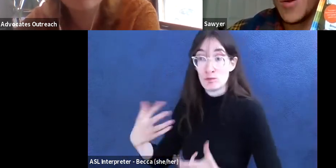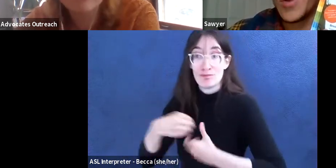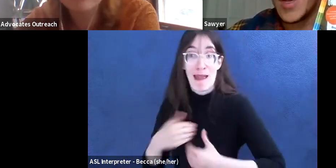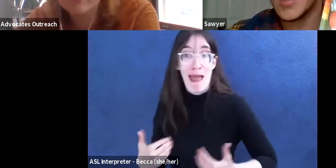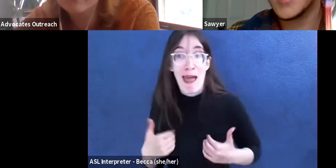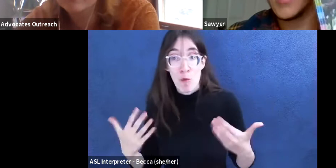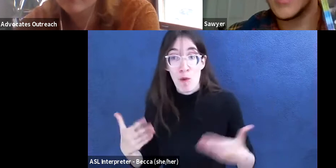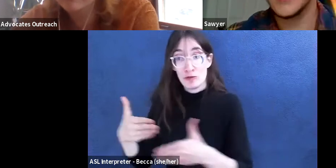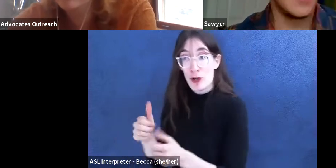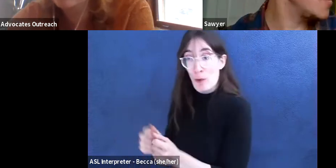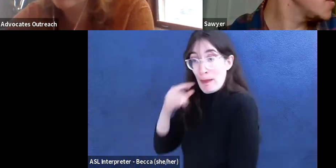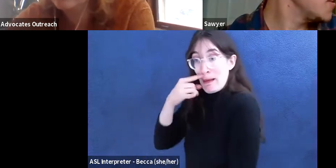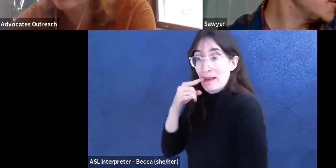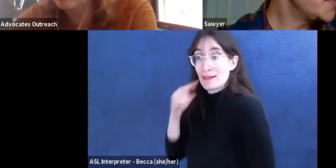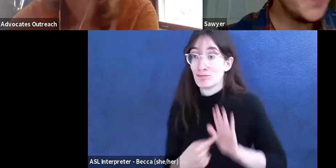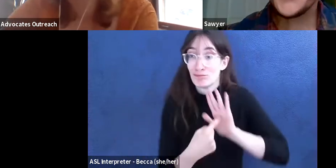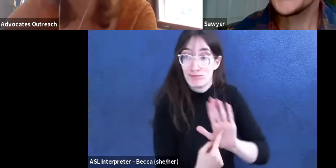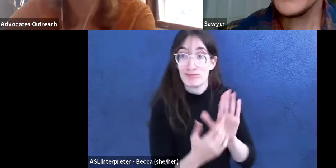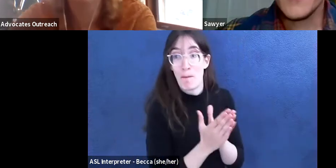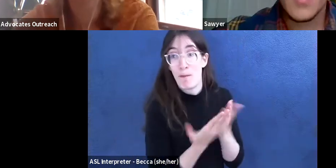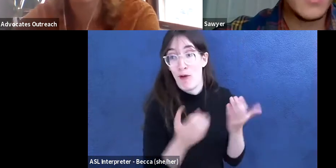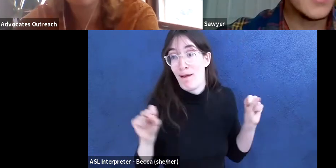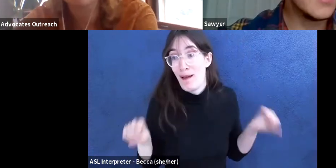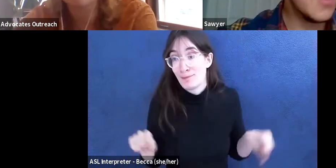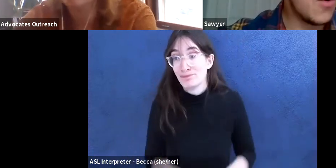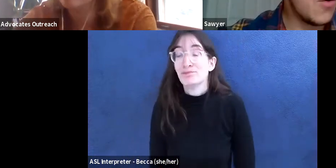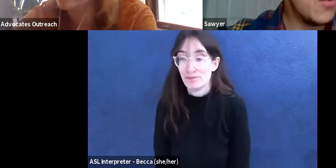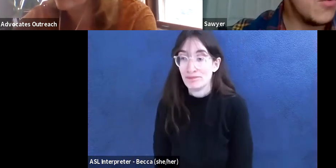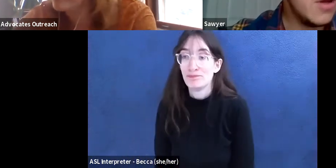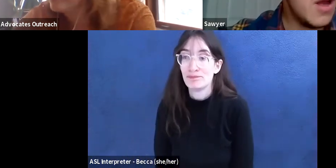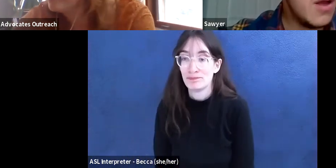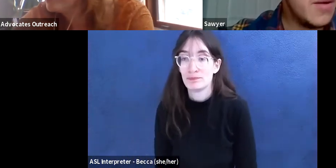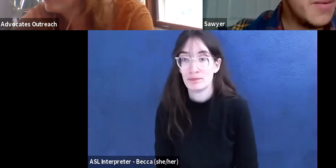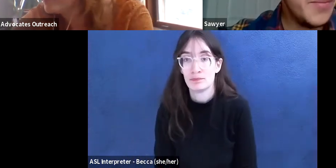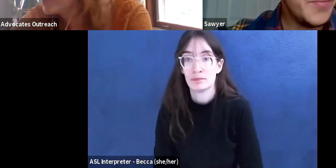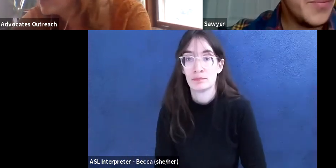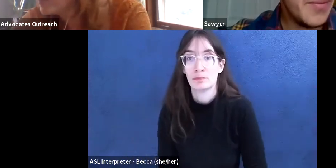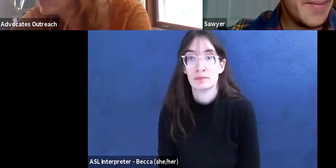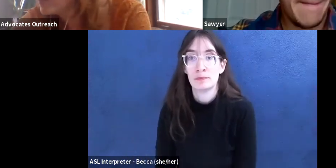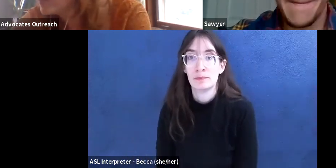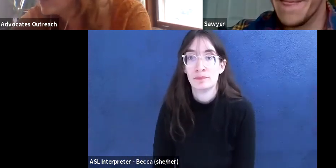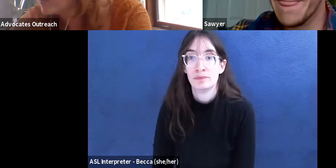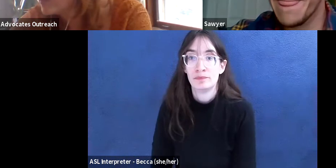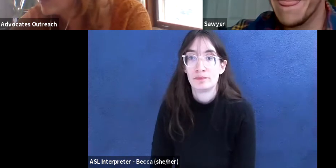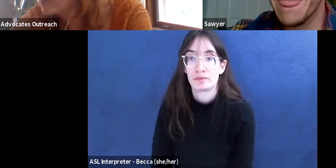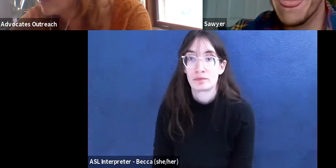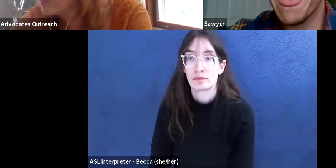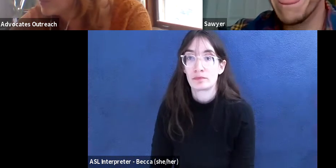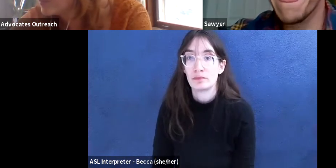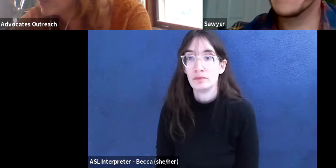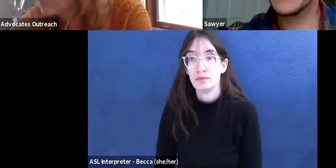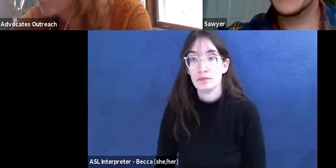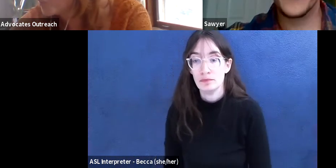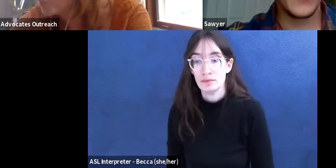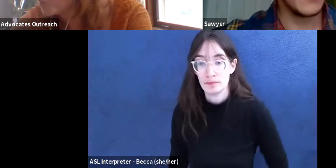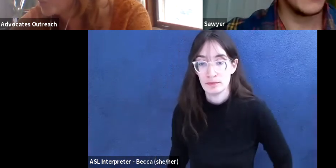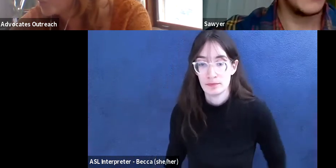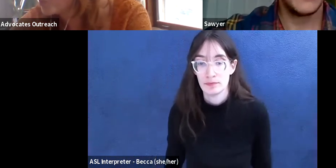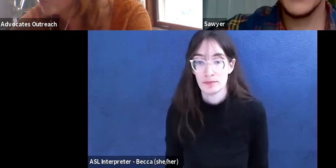different toys, and then it's just like, what do you like? And so a kid could look at this and say like, I like, you know,